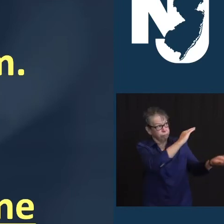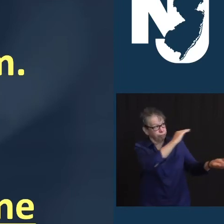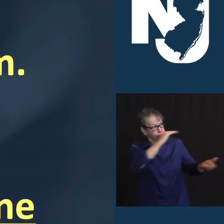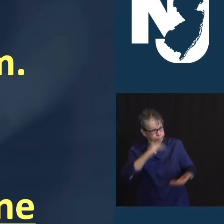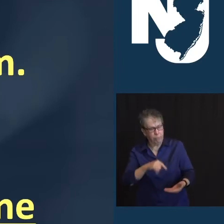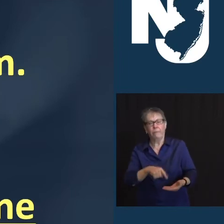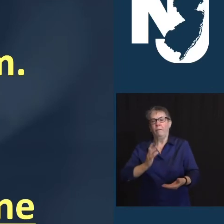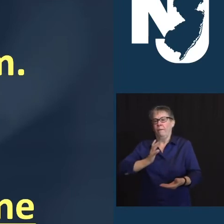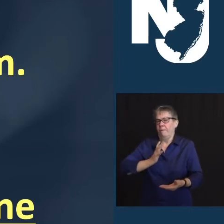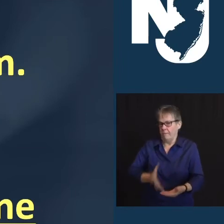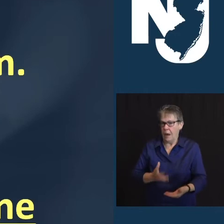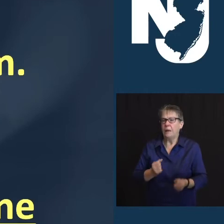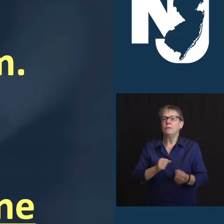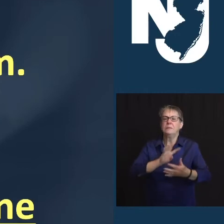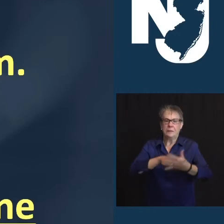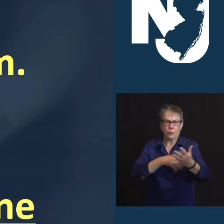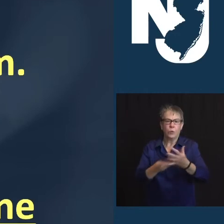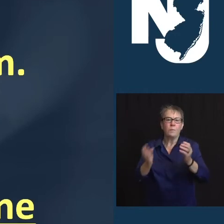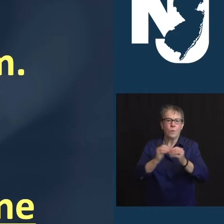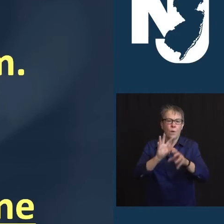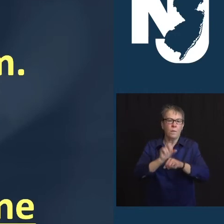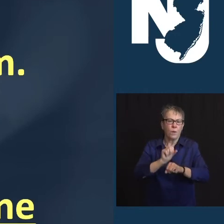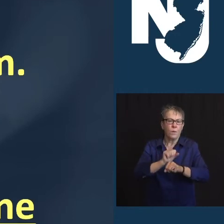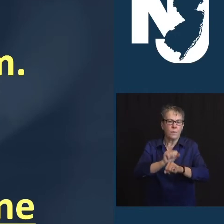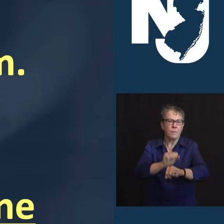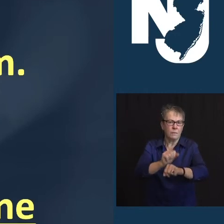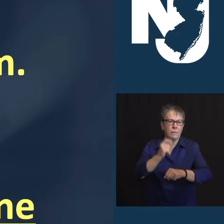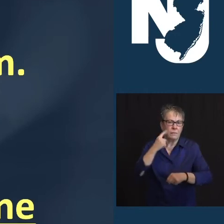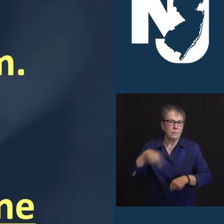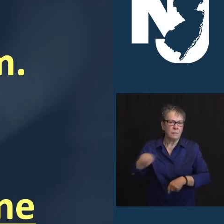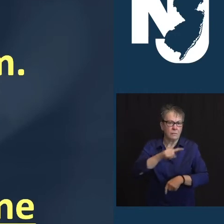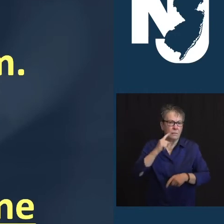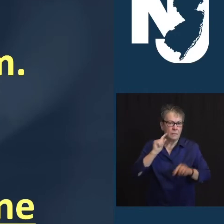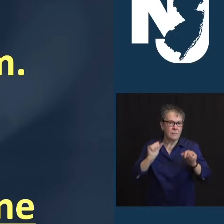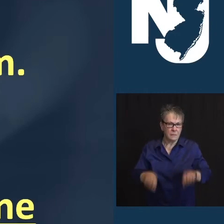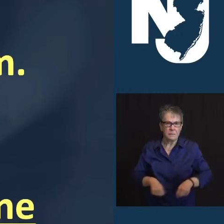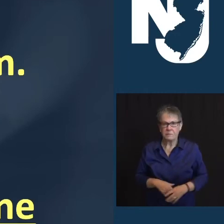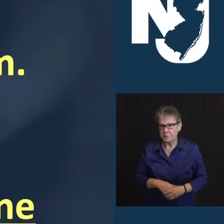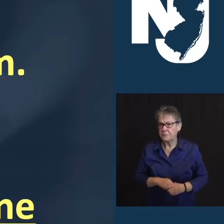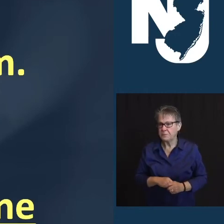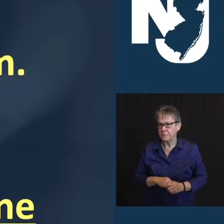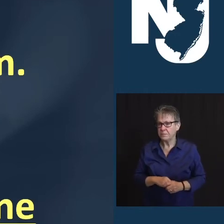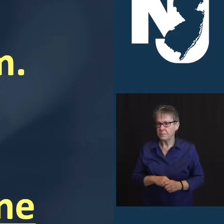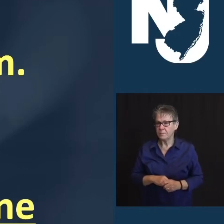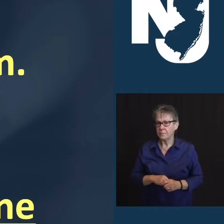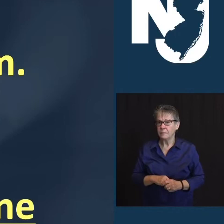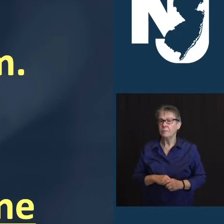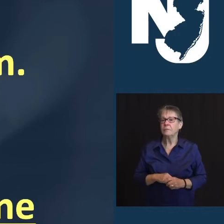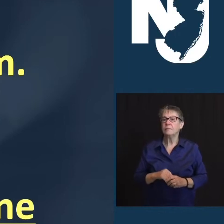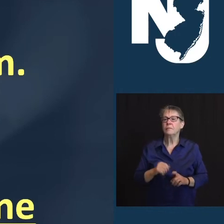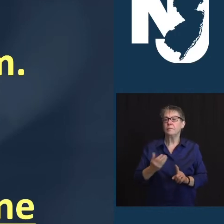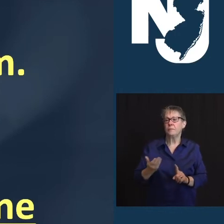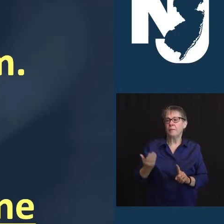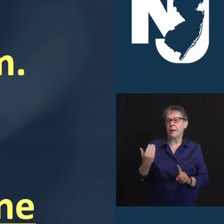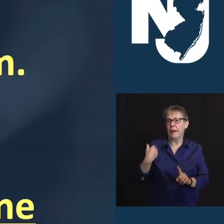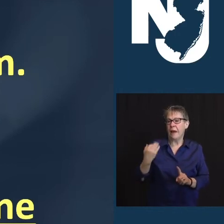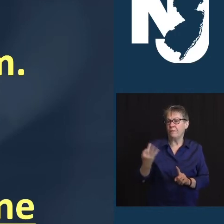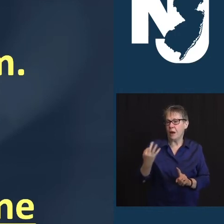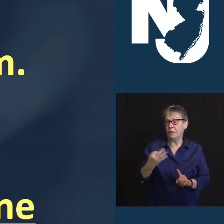had a constructive call with the senior leadership of Walgreens on Friday at the end of the day. They committed to